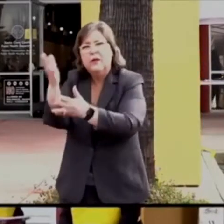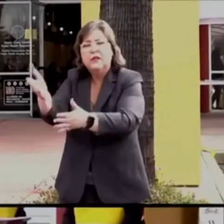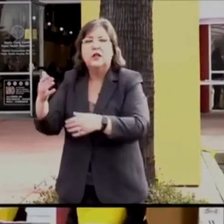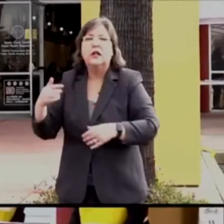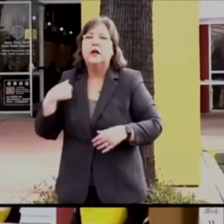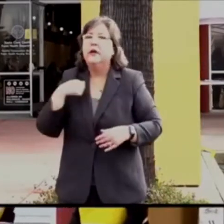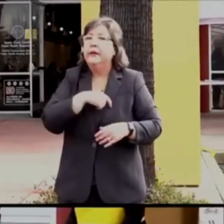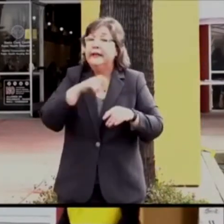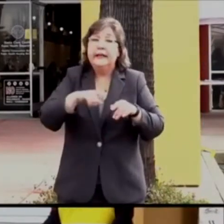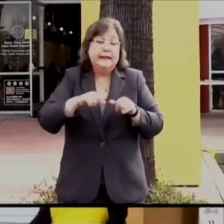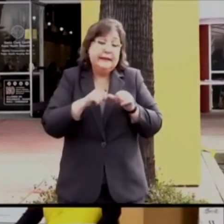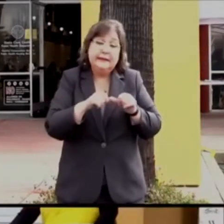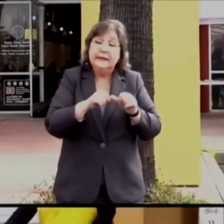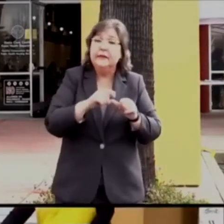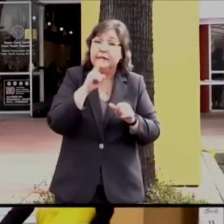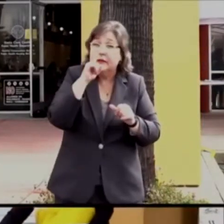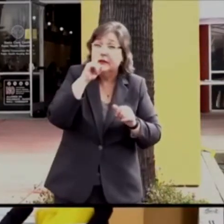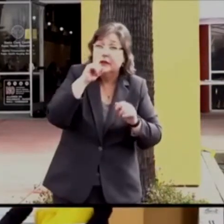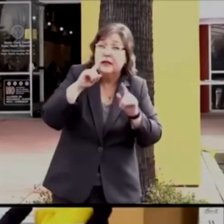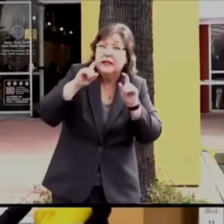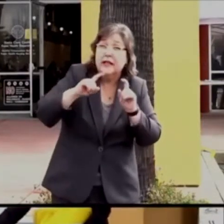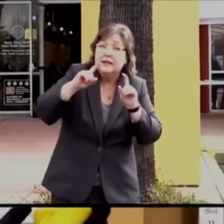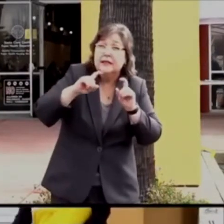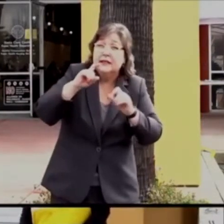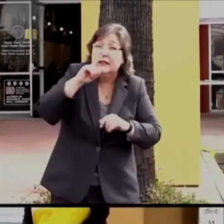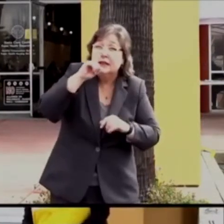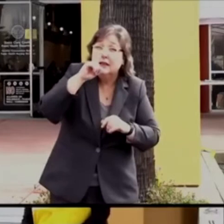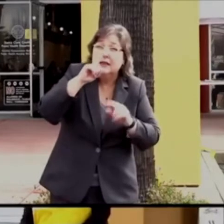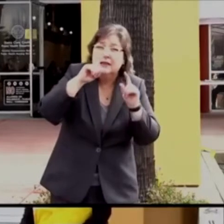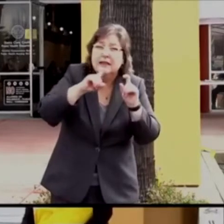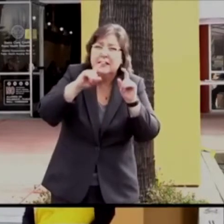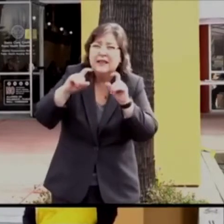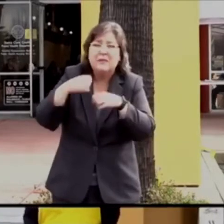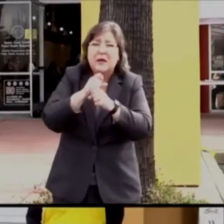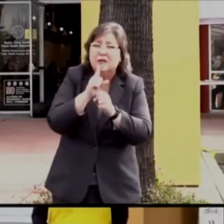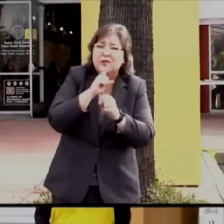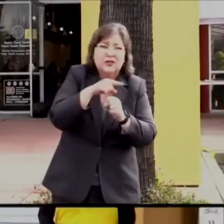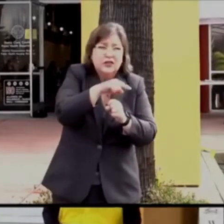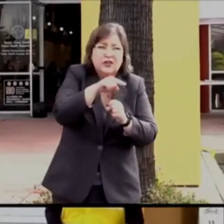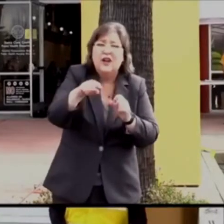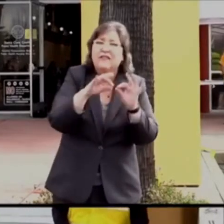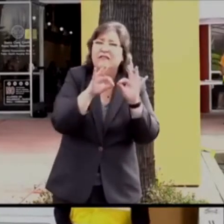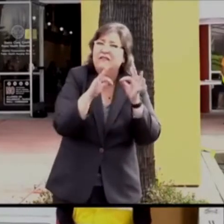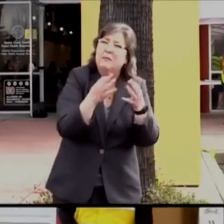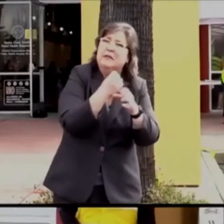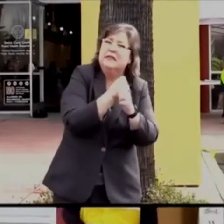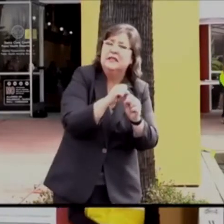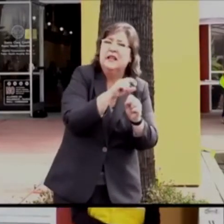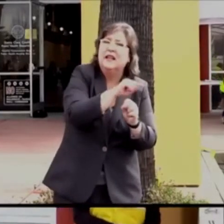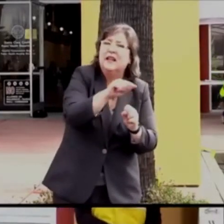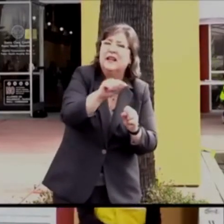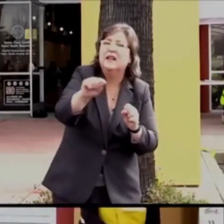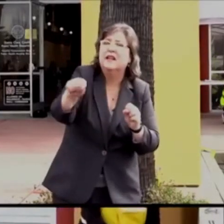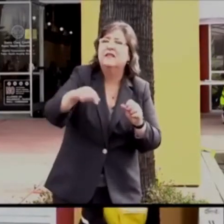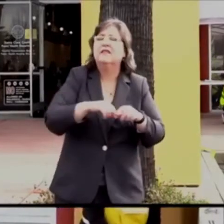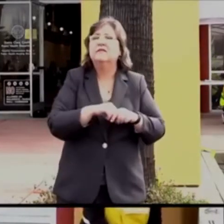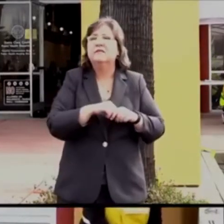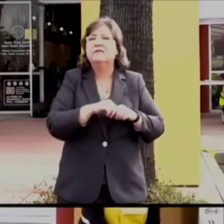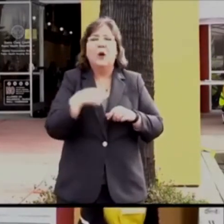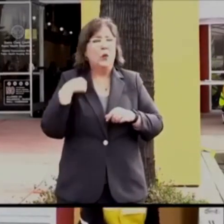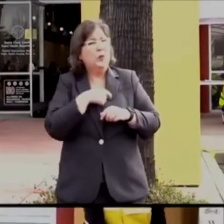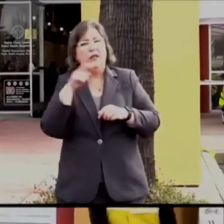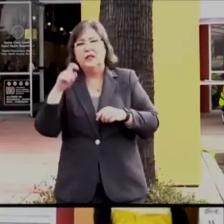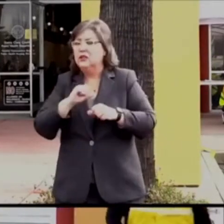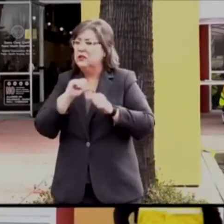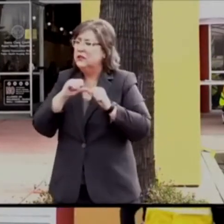our families. We need to continue our efforts to ensure we're doing all that we can to continue to support